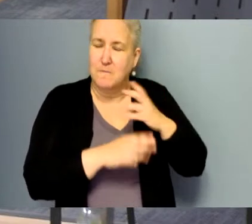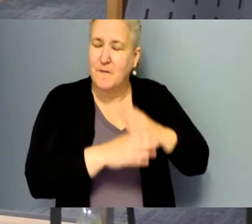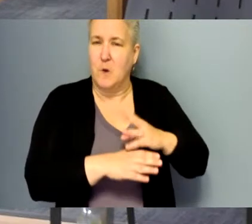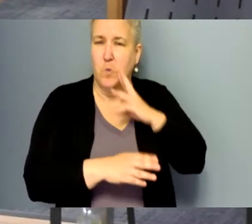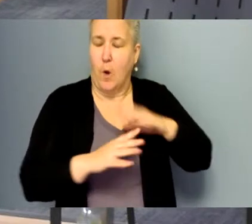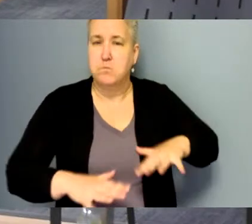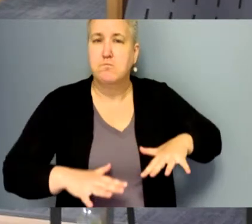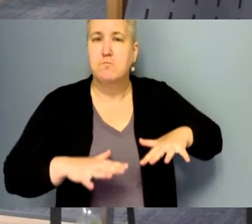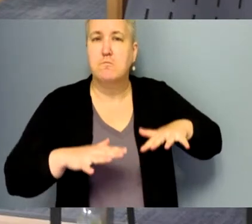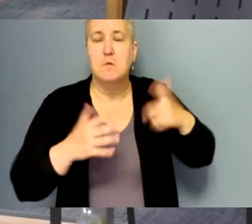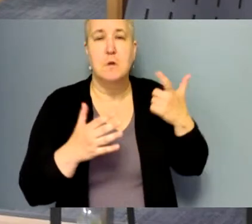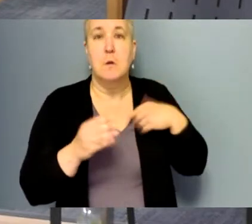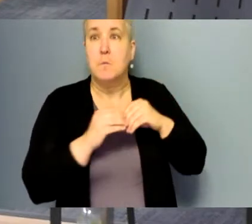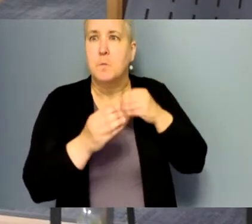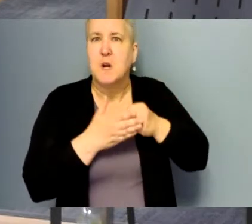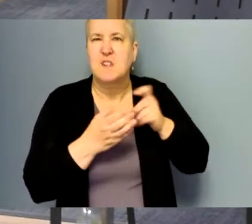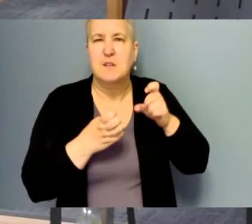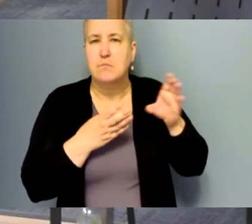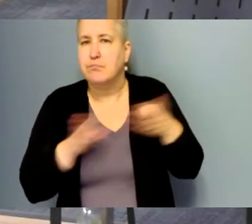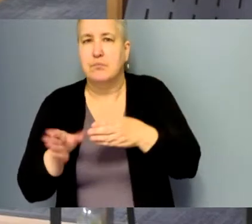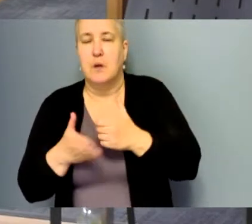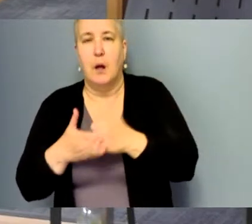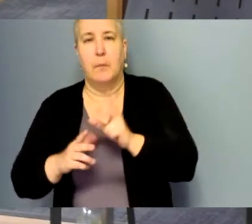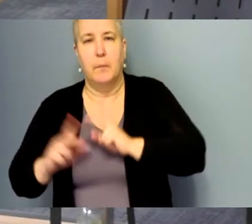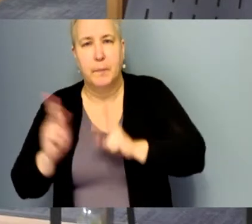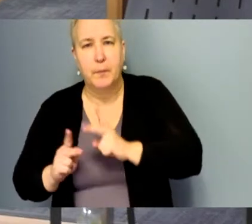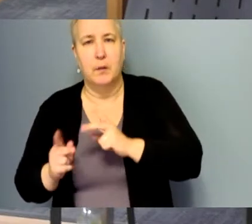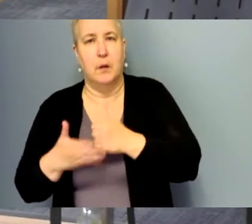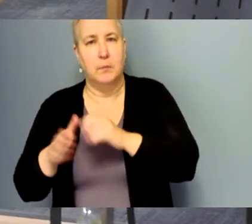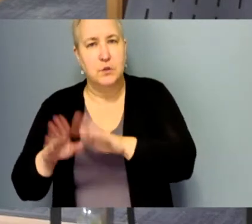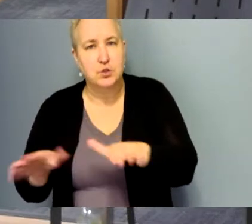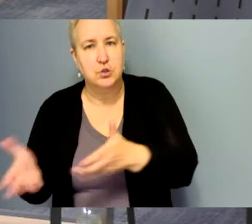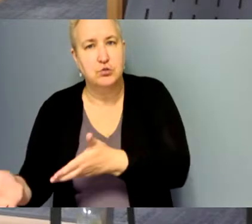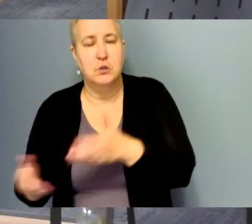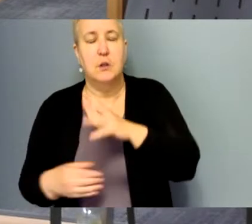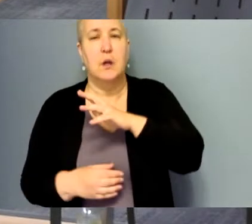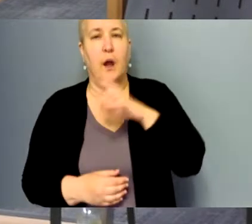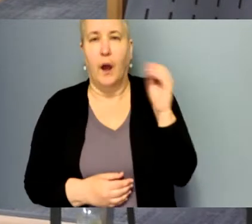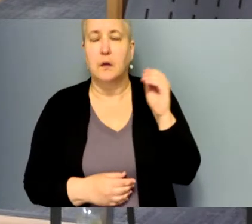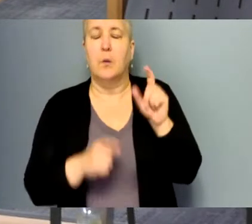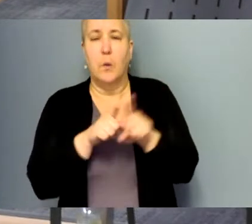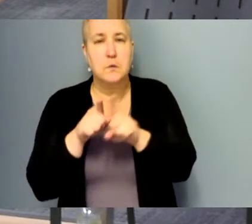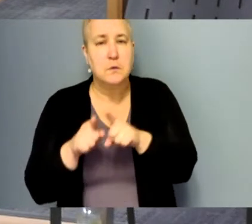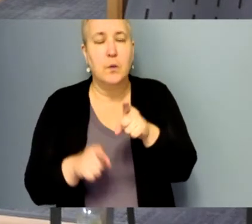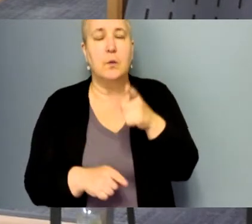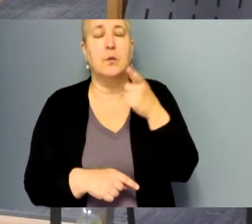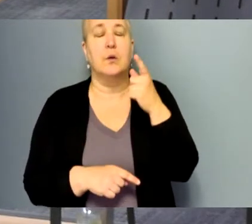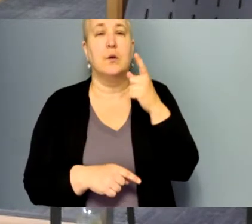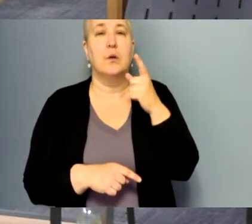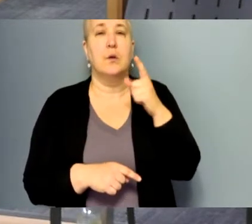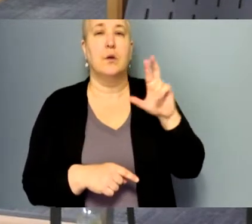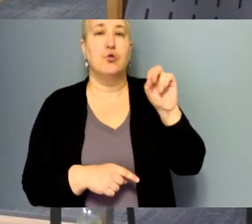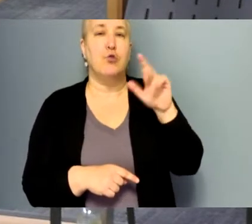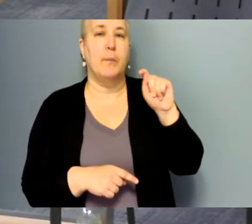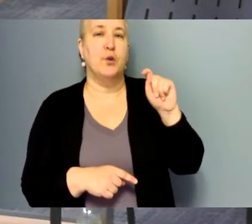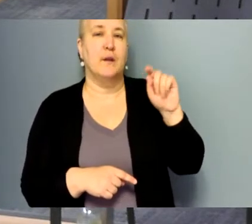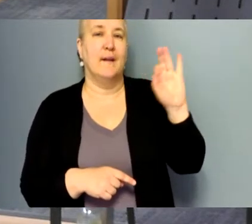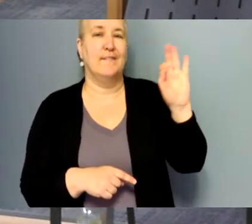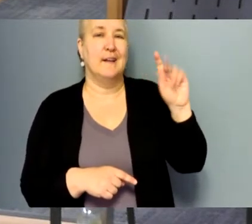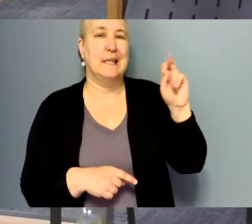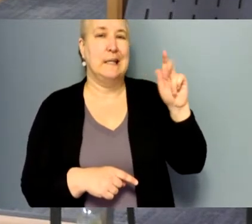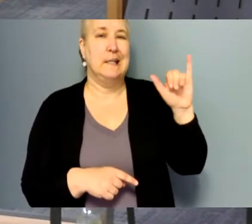more money could be spent on helping people, helping children. And also, Robert F. Kennedy Jr.,